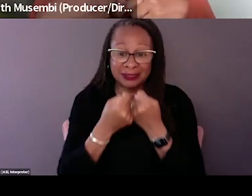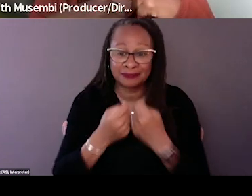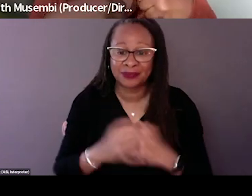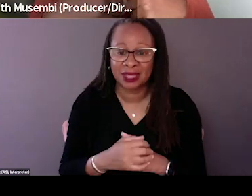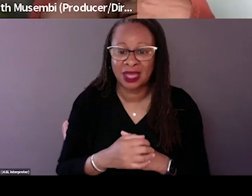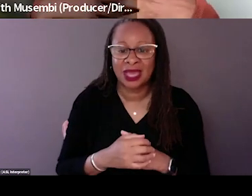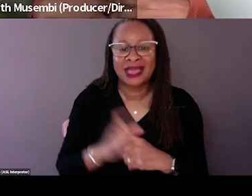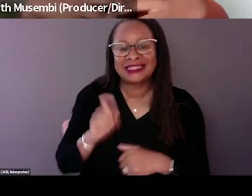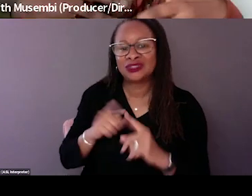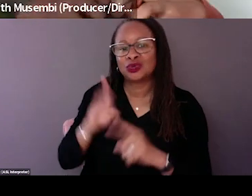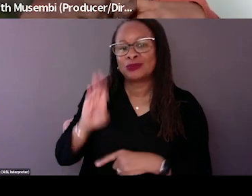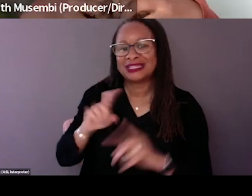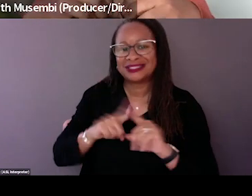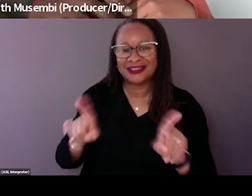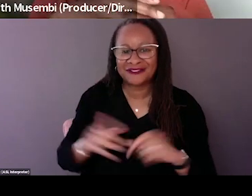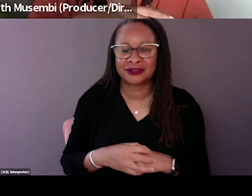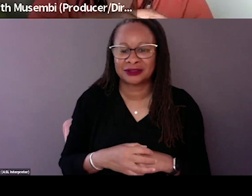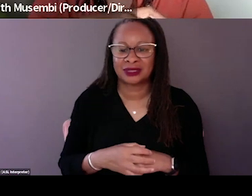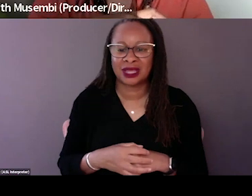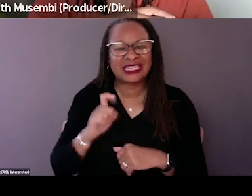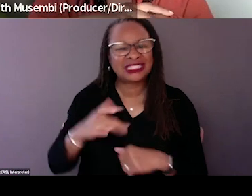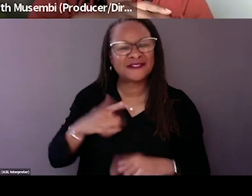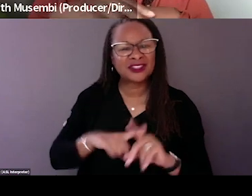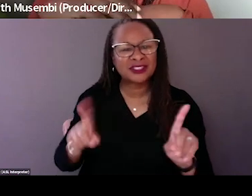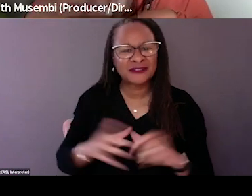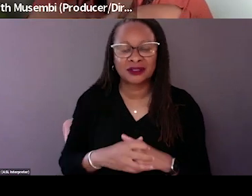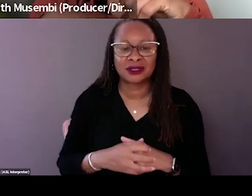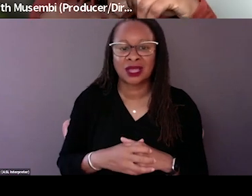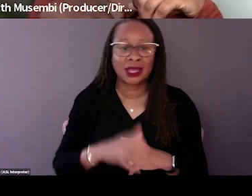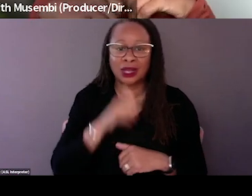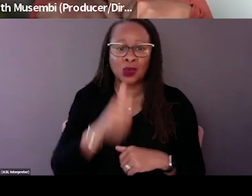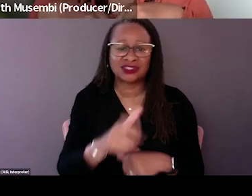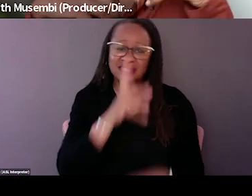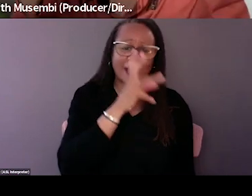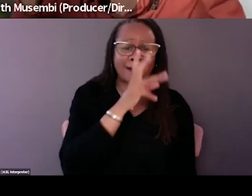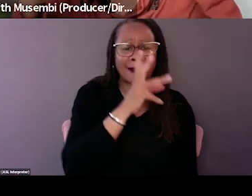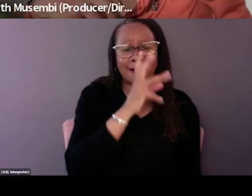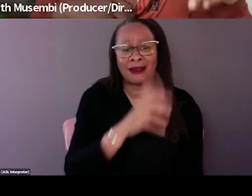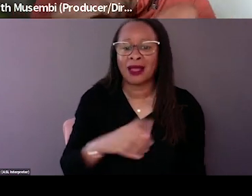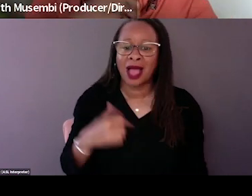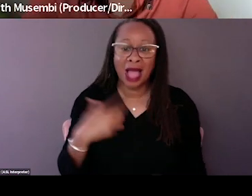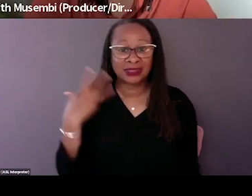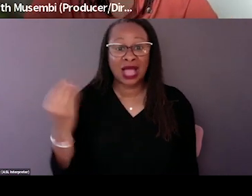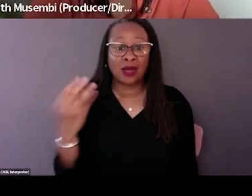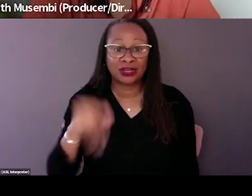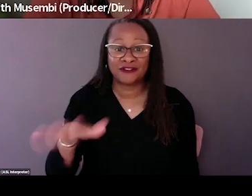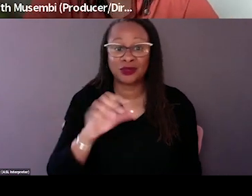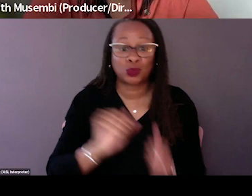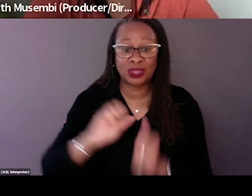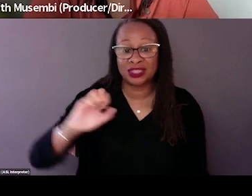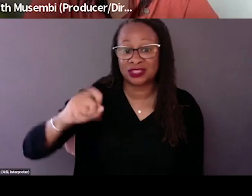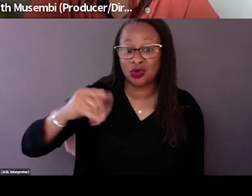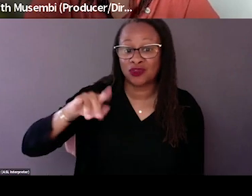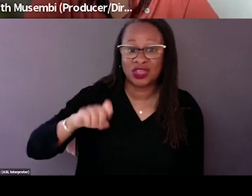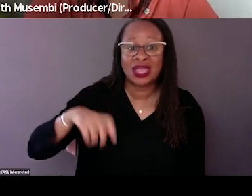to be different. It needs to feel different. And it wasn't lip service. And I was in the field with Sophie, and I'm picking her brain, and she's got all day for